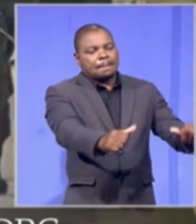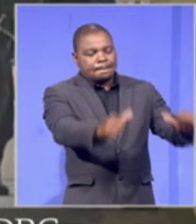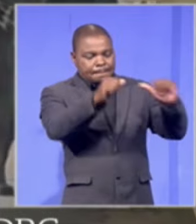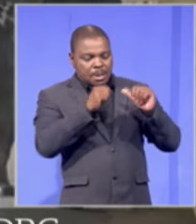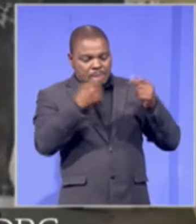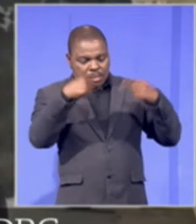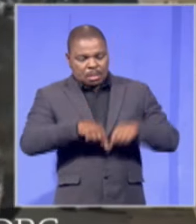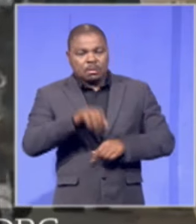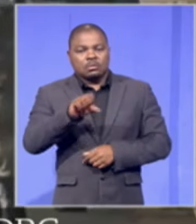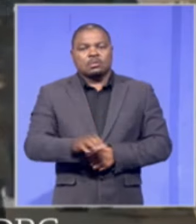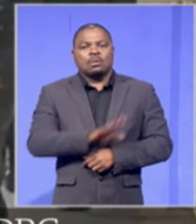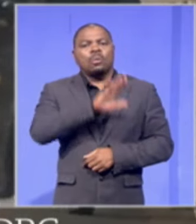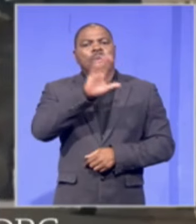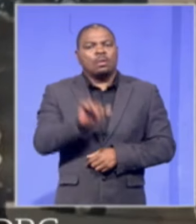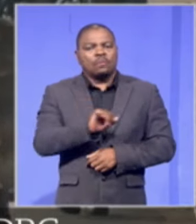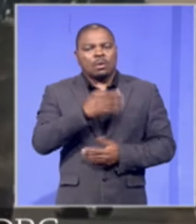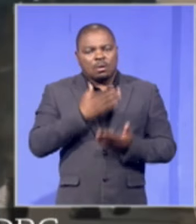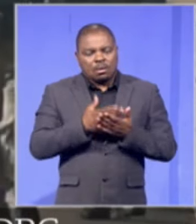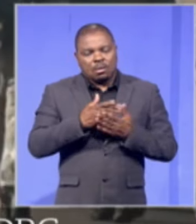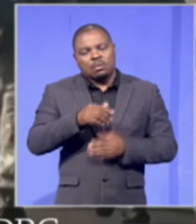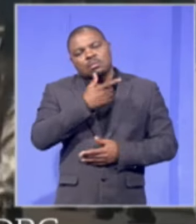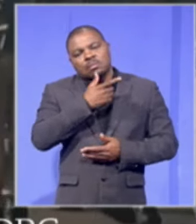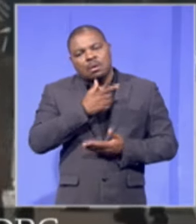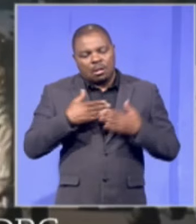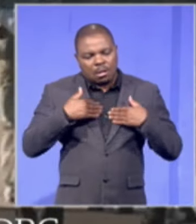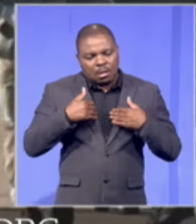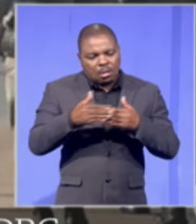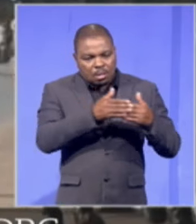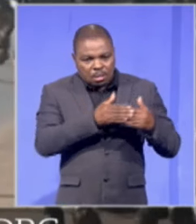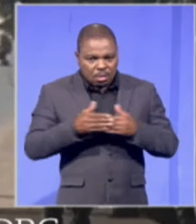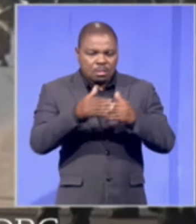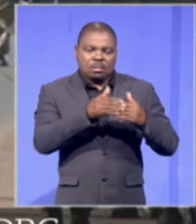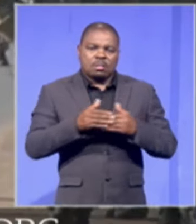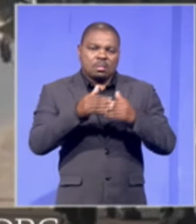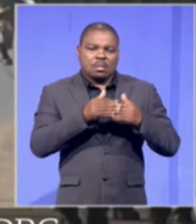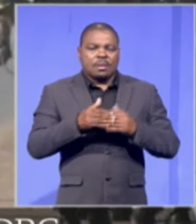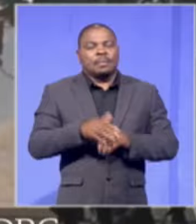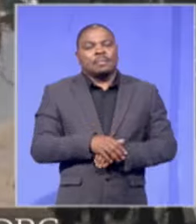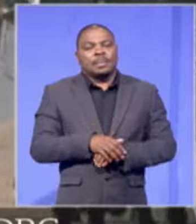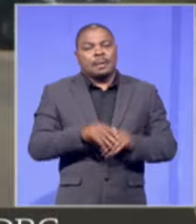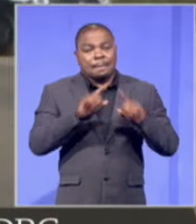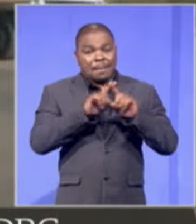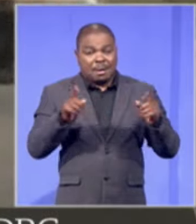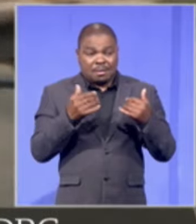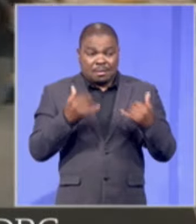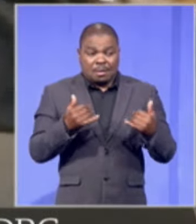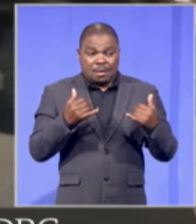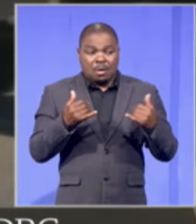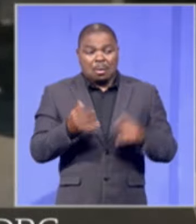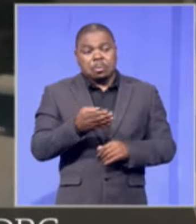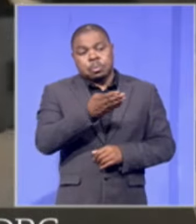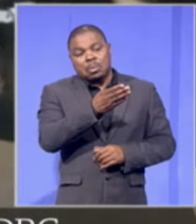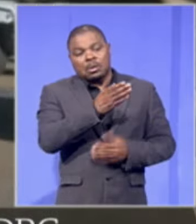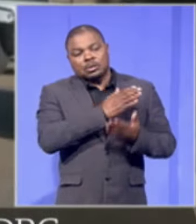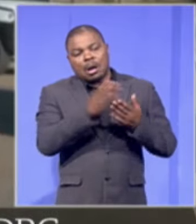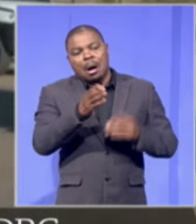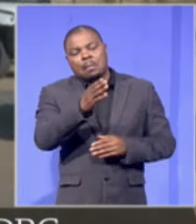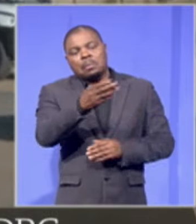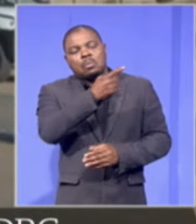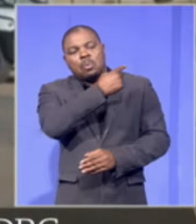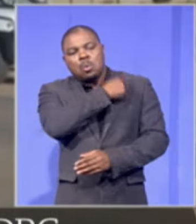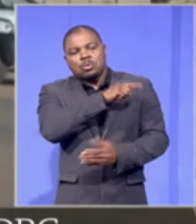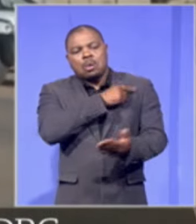ba fumane ho opua ho batlang ho le maemong a phahameng le ha hona jwale ba le dipetleleng tsena